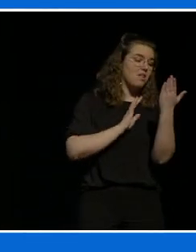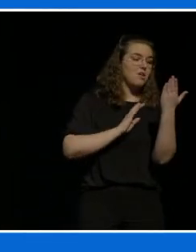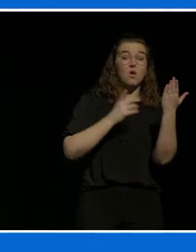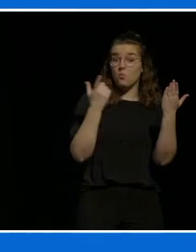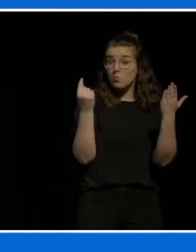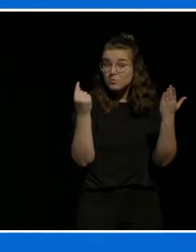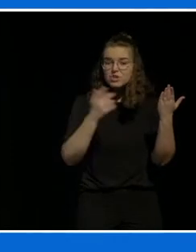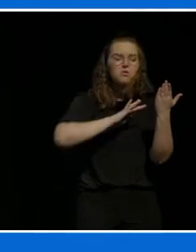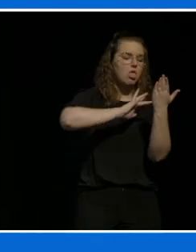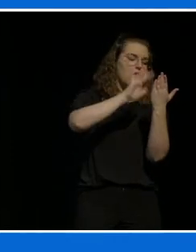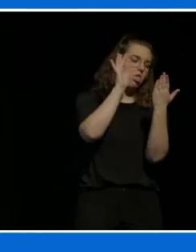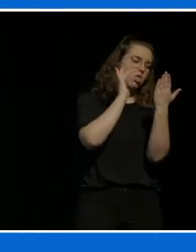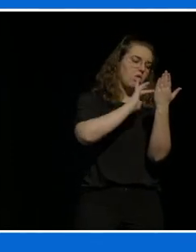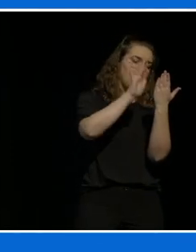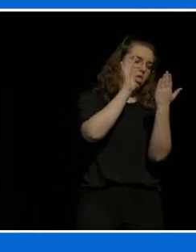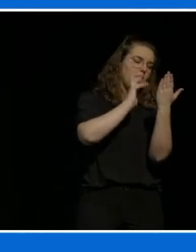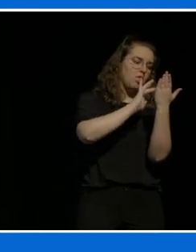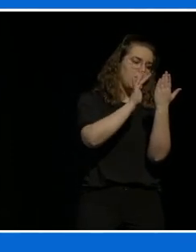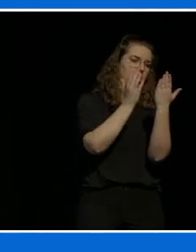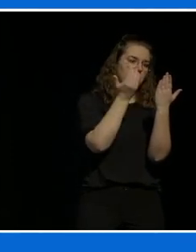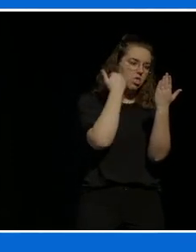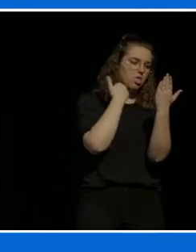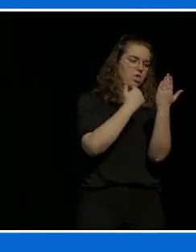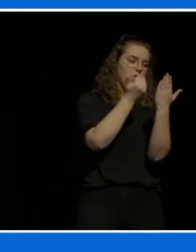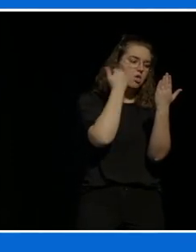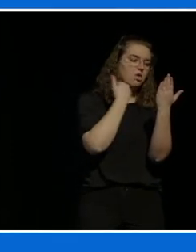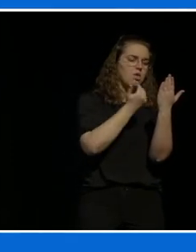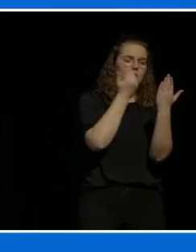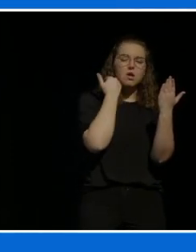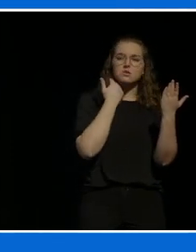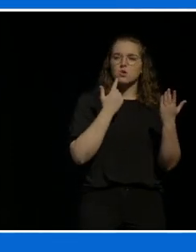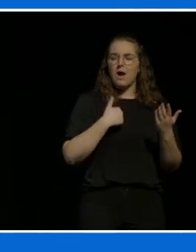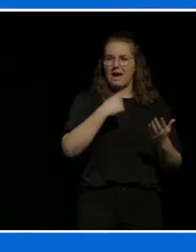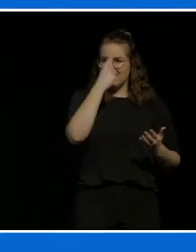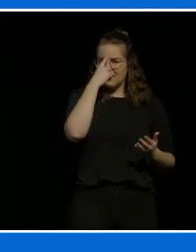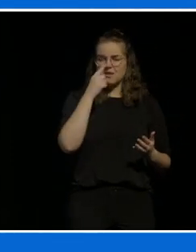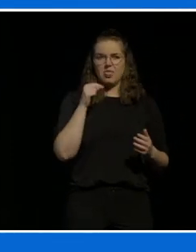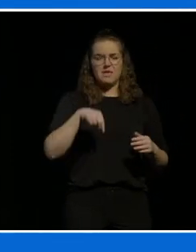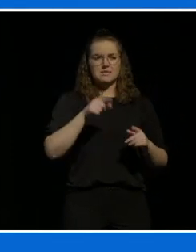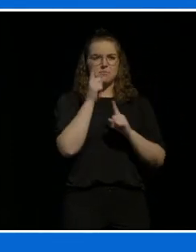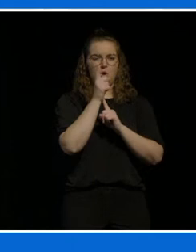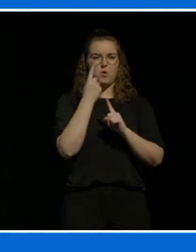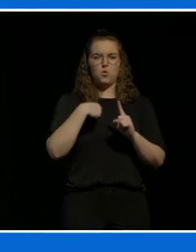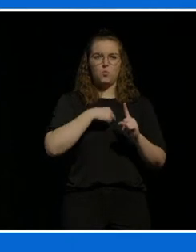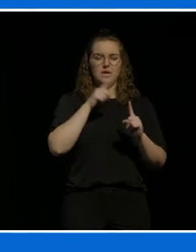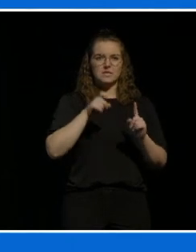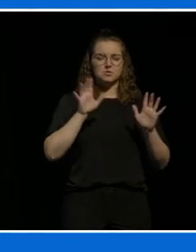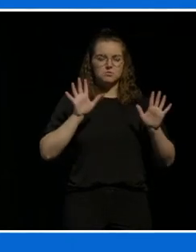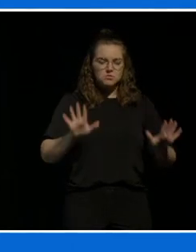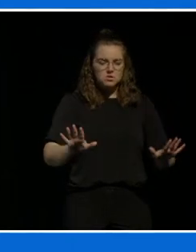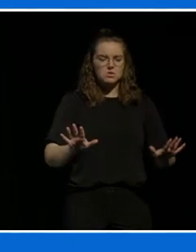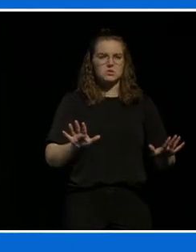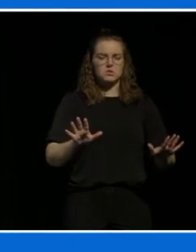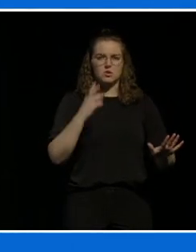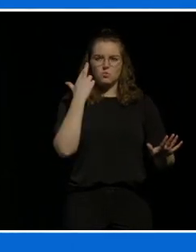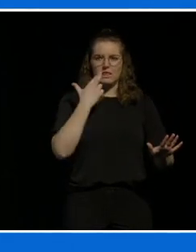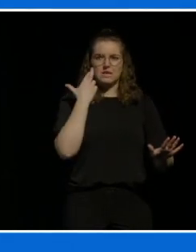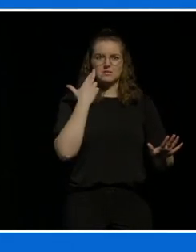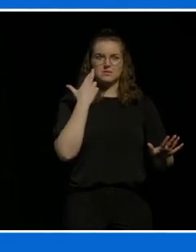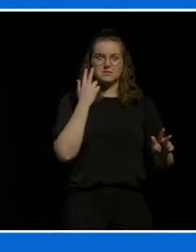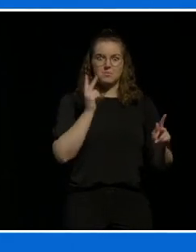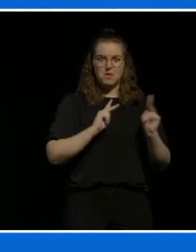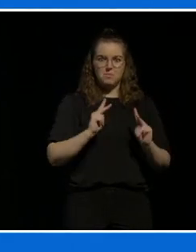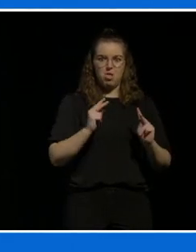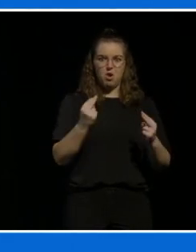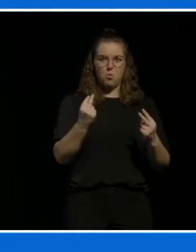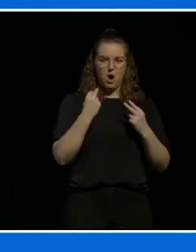helps us not sleep. And I think that we need to capture this moment where we need to understand, like, people are watching and